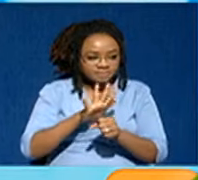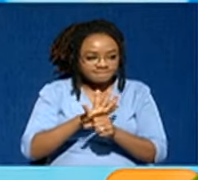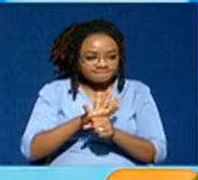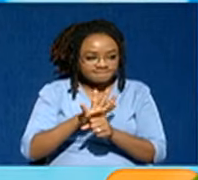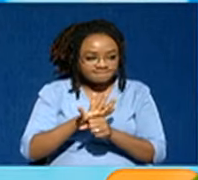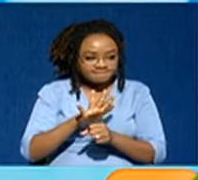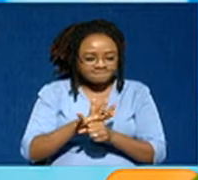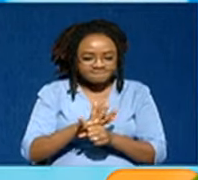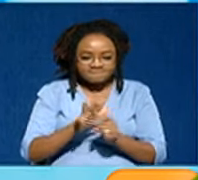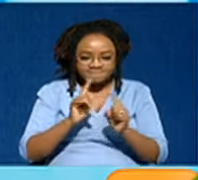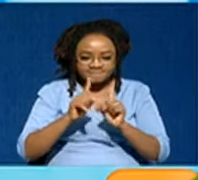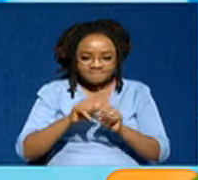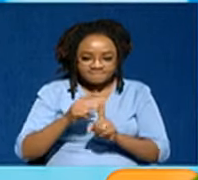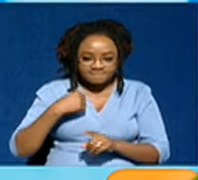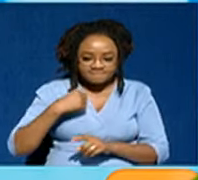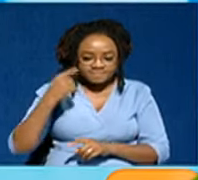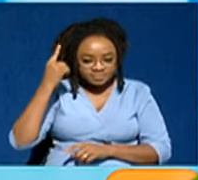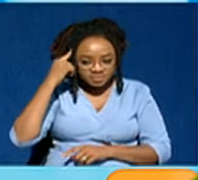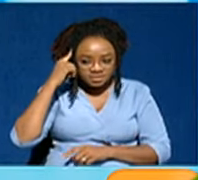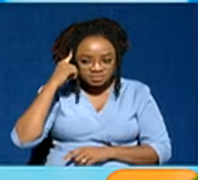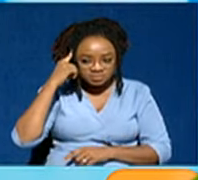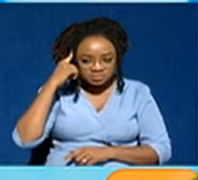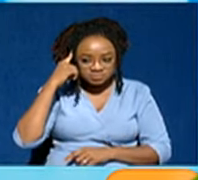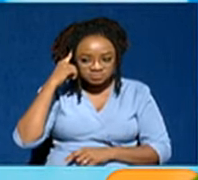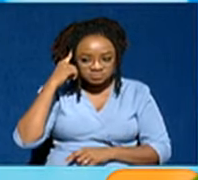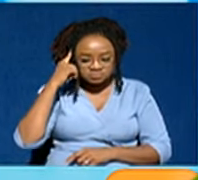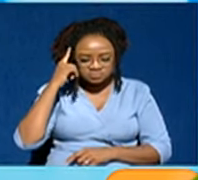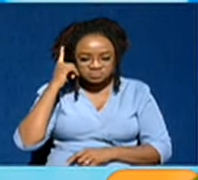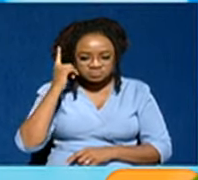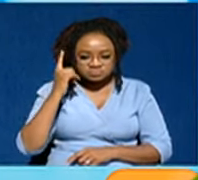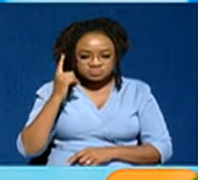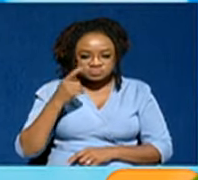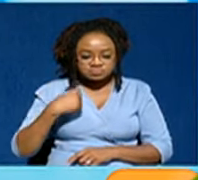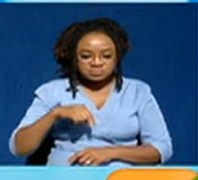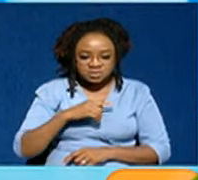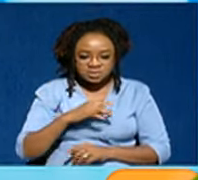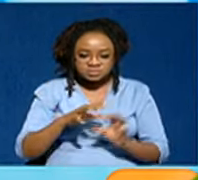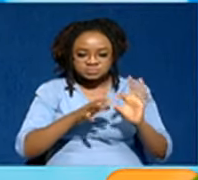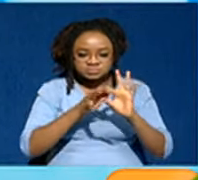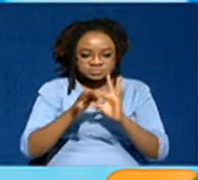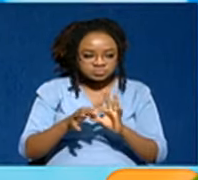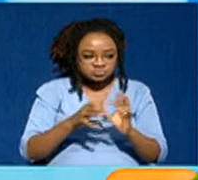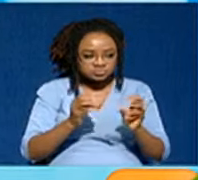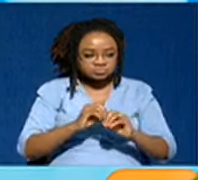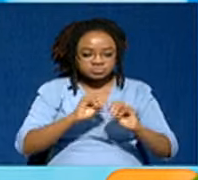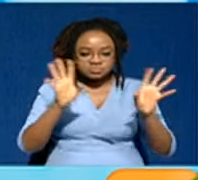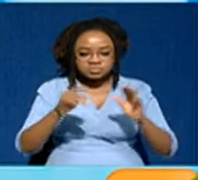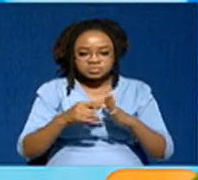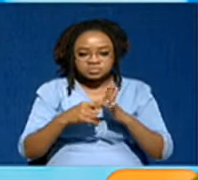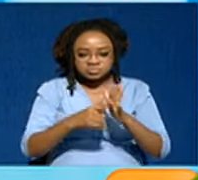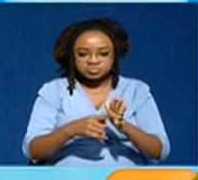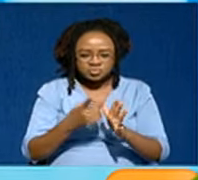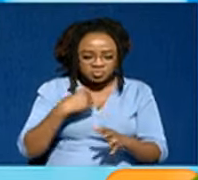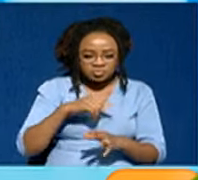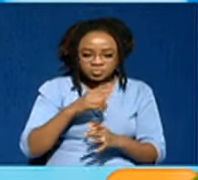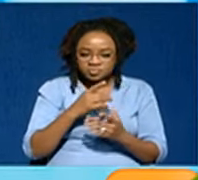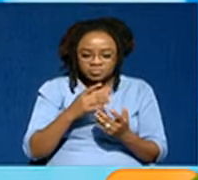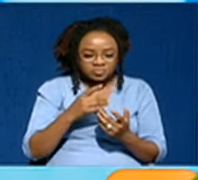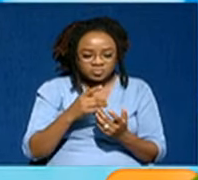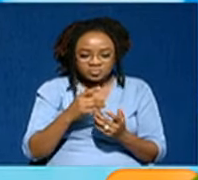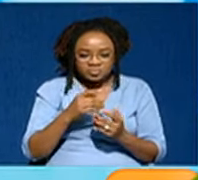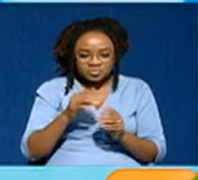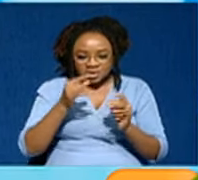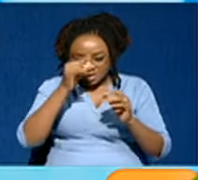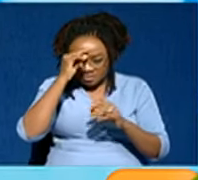think as a union, we are a testament of lack of the commitment from the government.